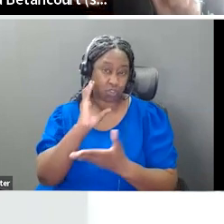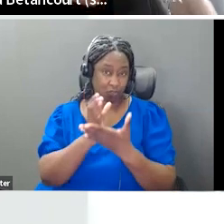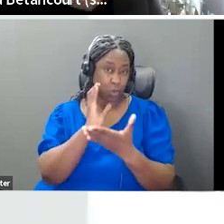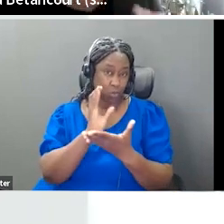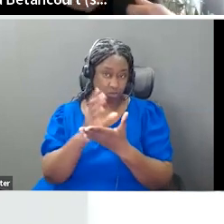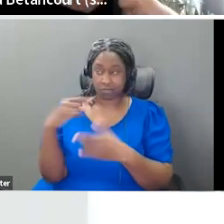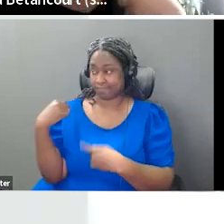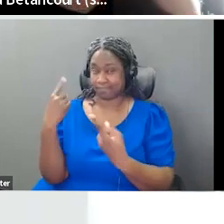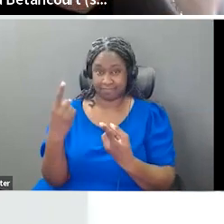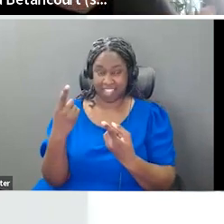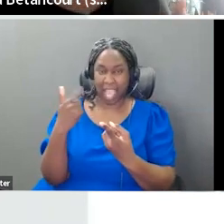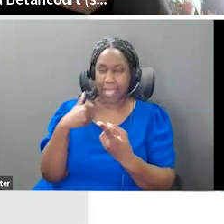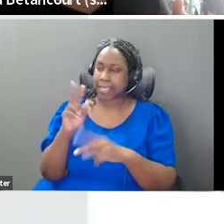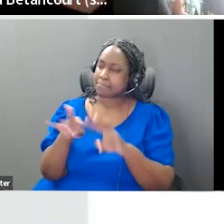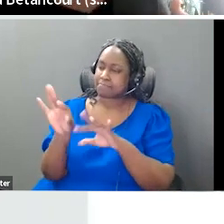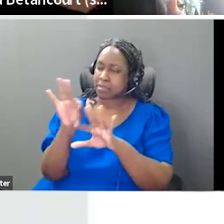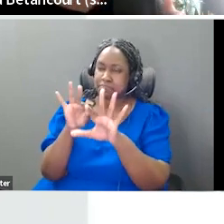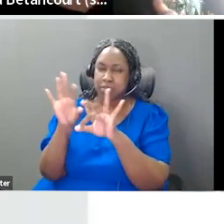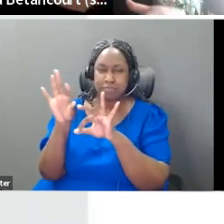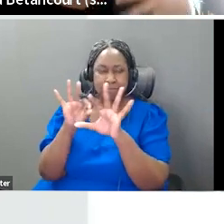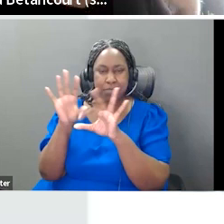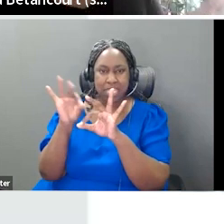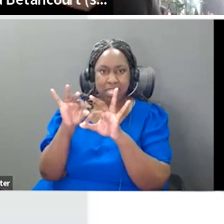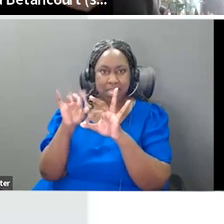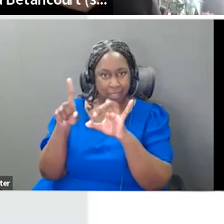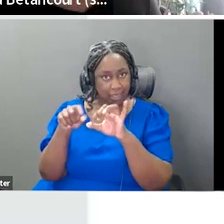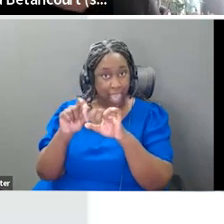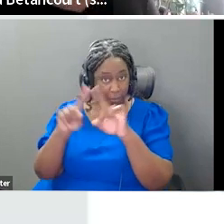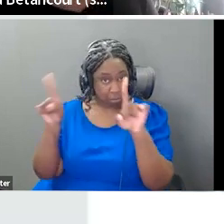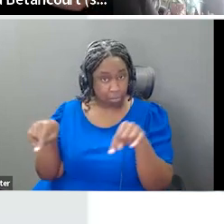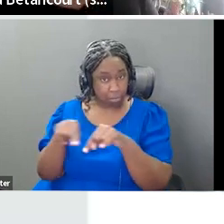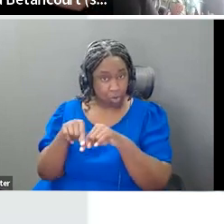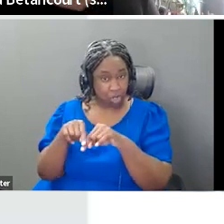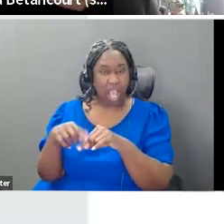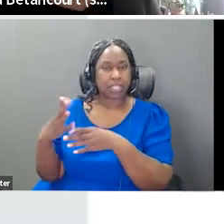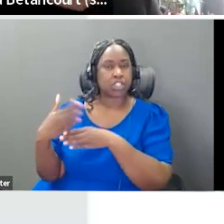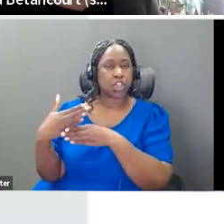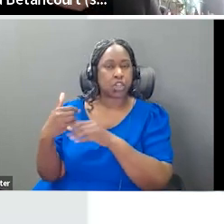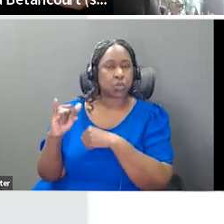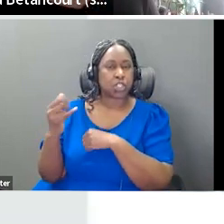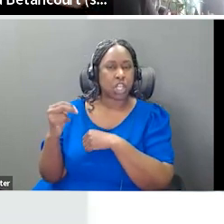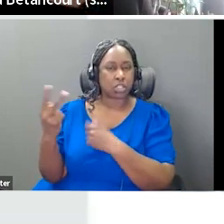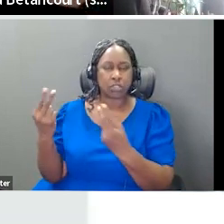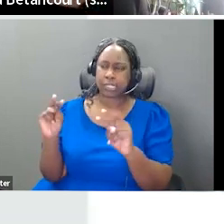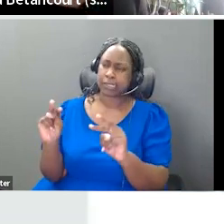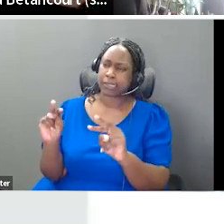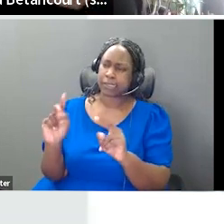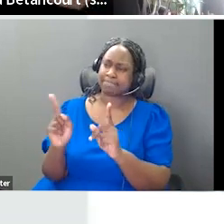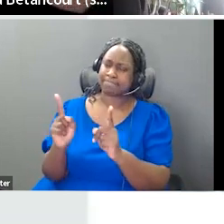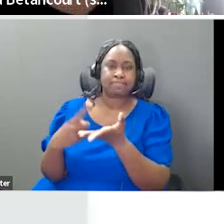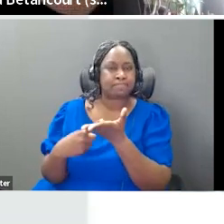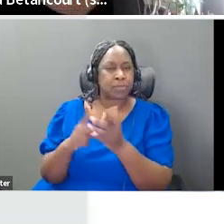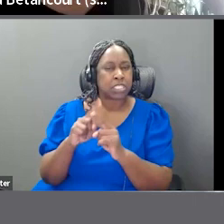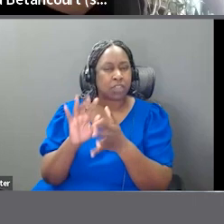years that we can pick from. I can share this board with John. We can talk about different options and why we like them. So we have a lot to